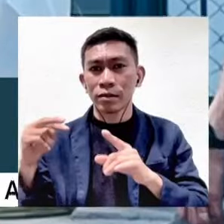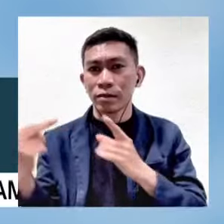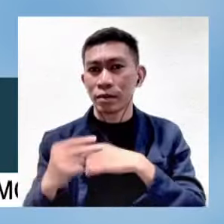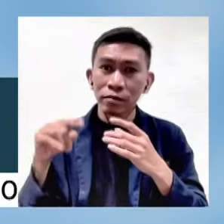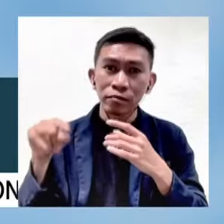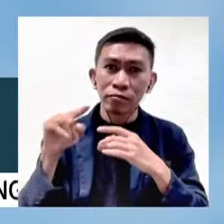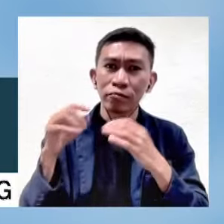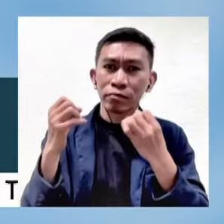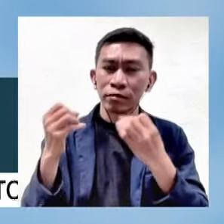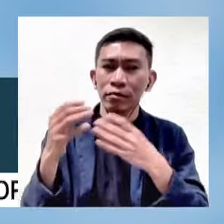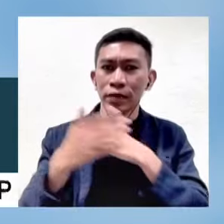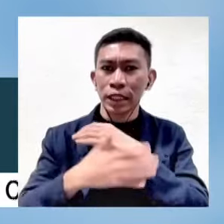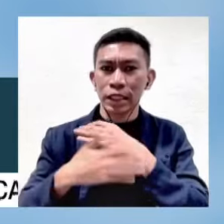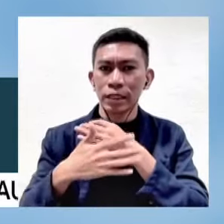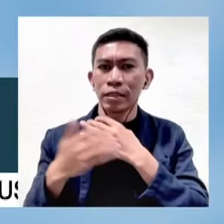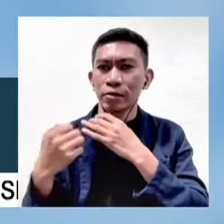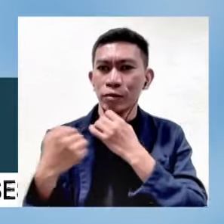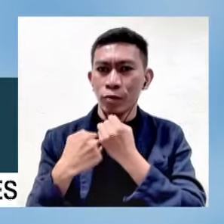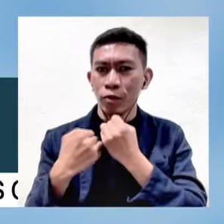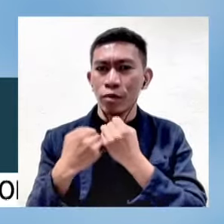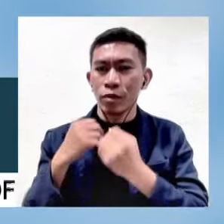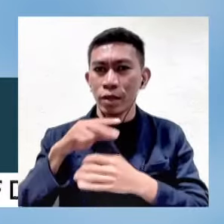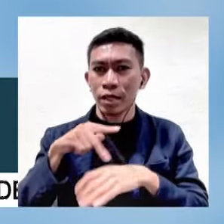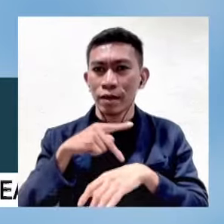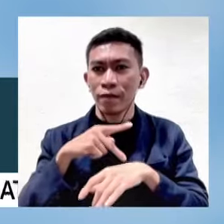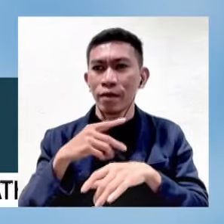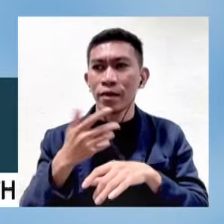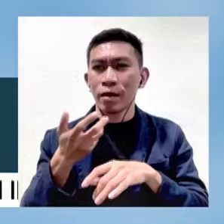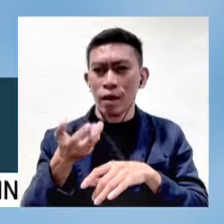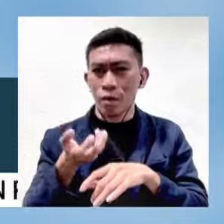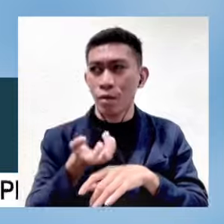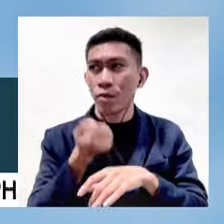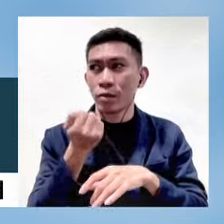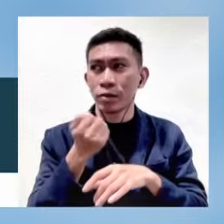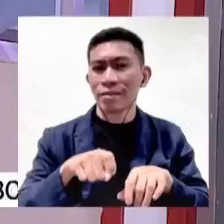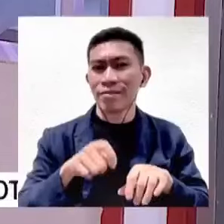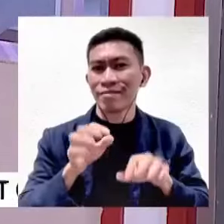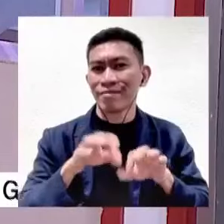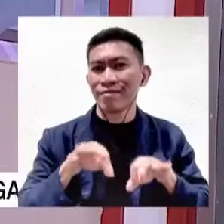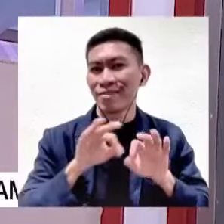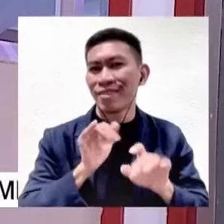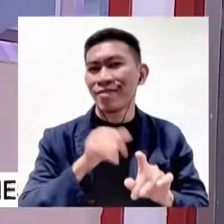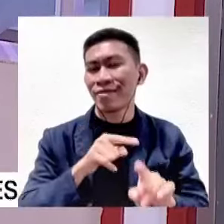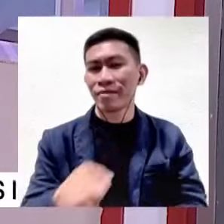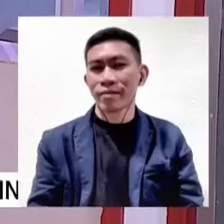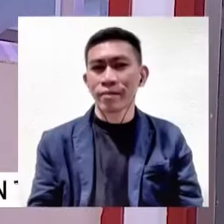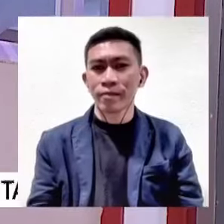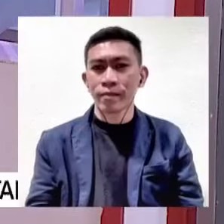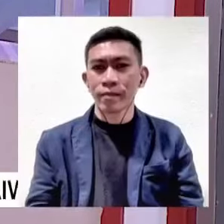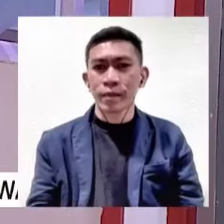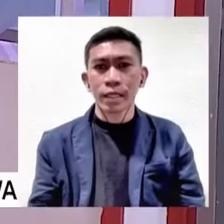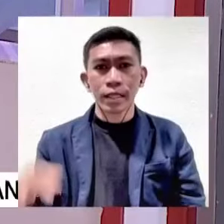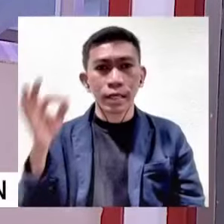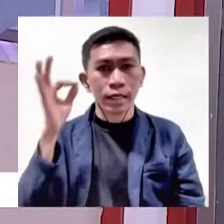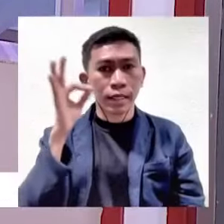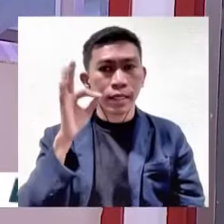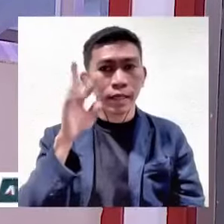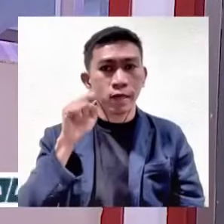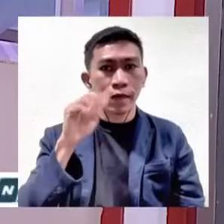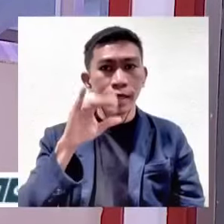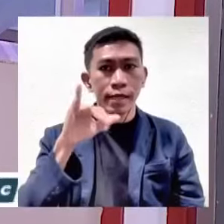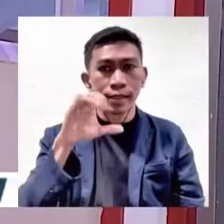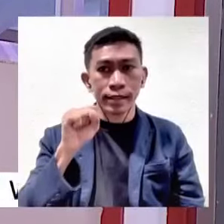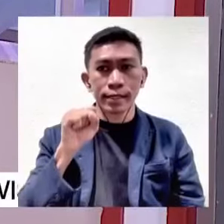our sovereign rights and jurisdiction over the country's exclusive economic zone. Senator Francis Tolentino expressing high hopes